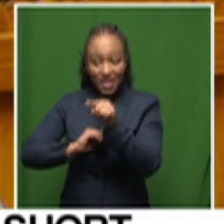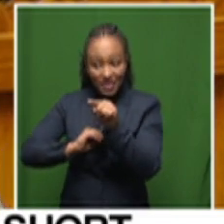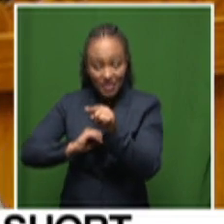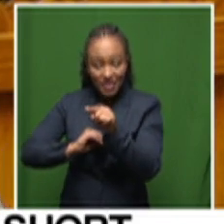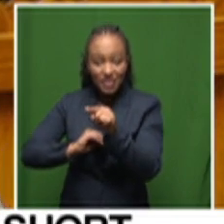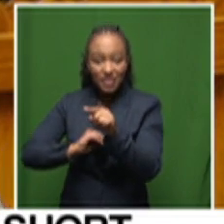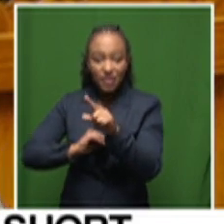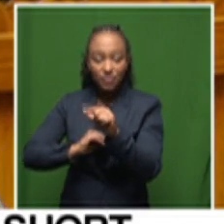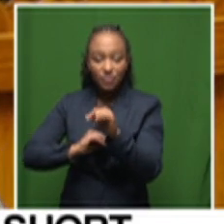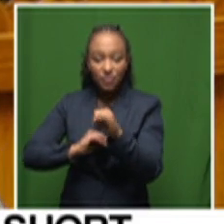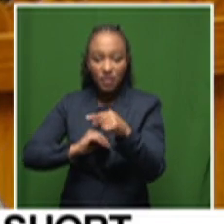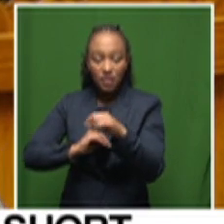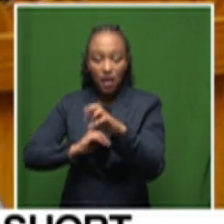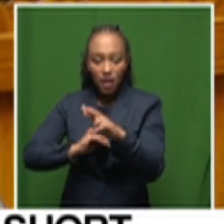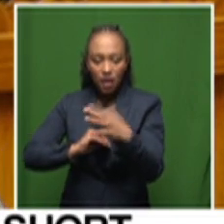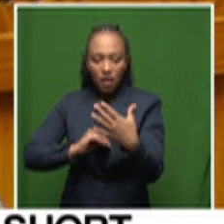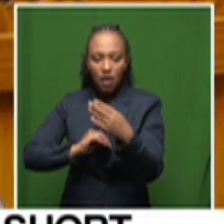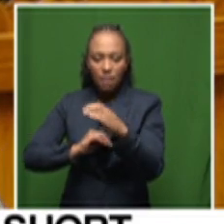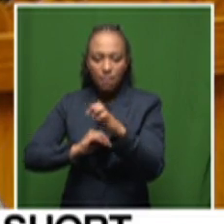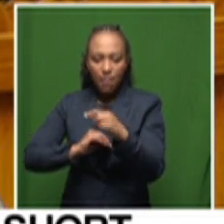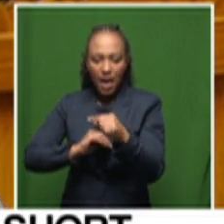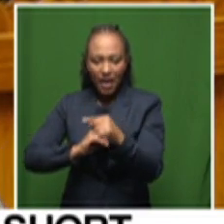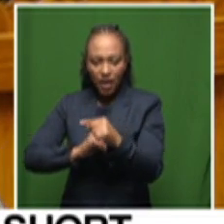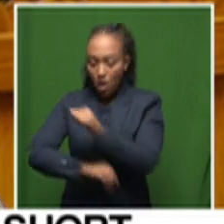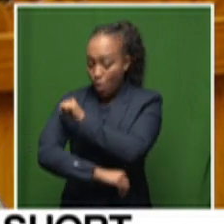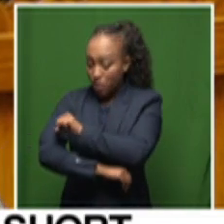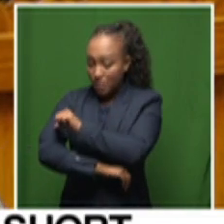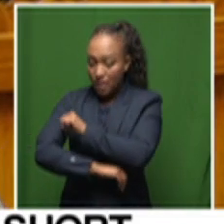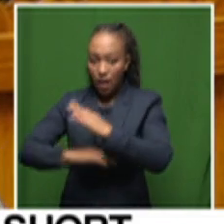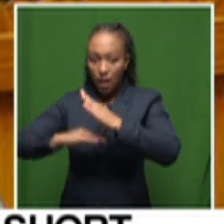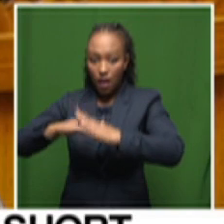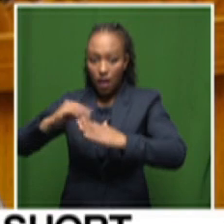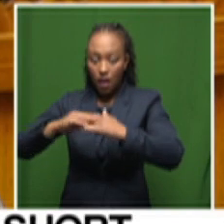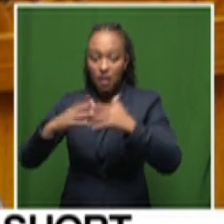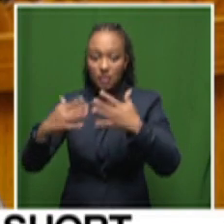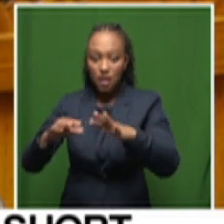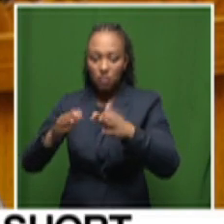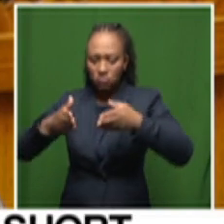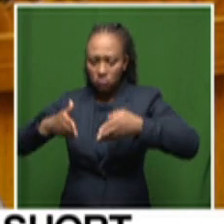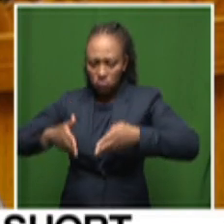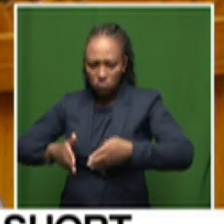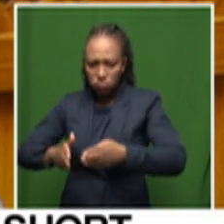this Tygerberg Hospital thing, it still has a black and white section.